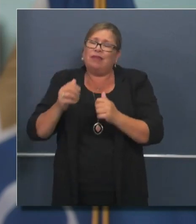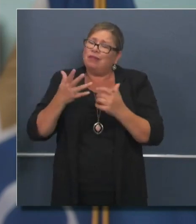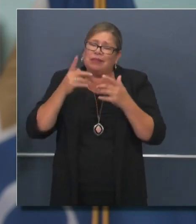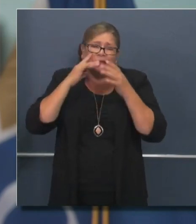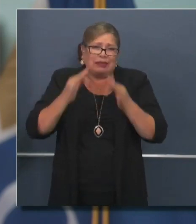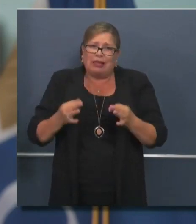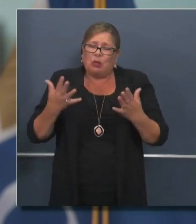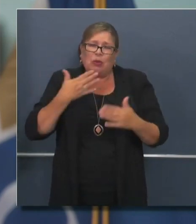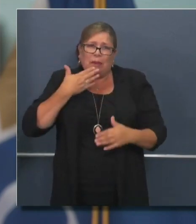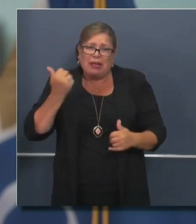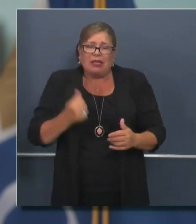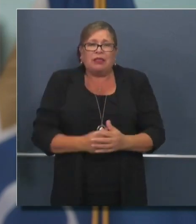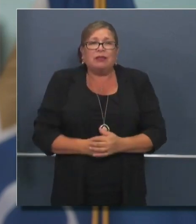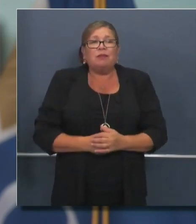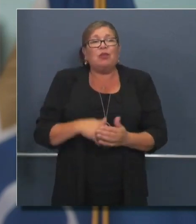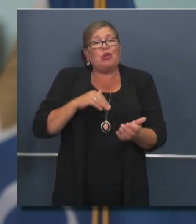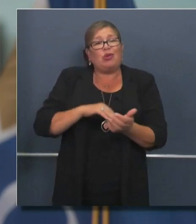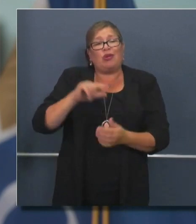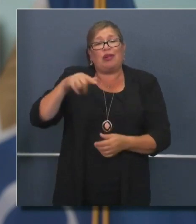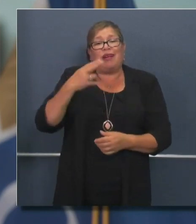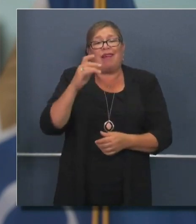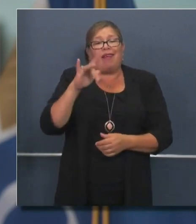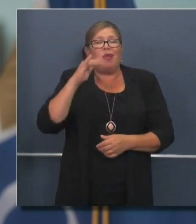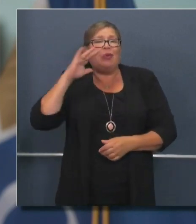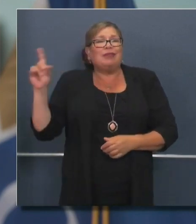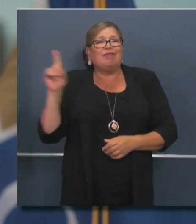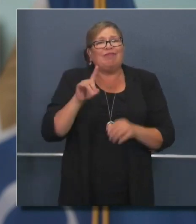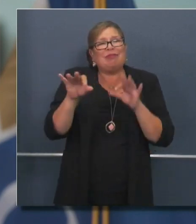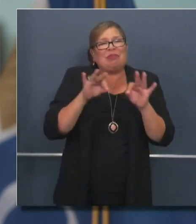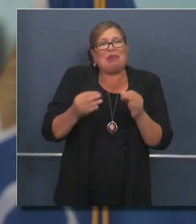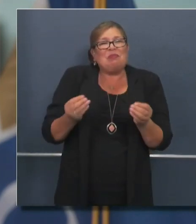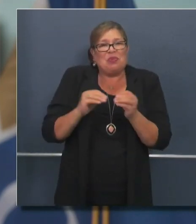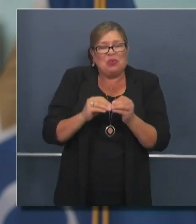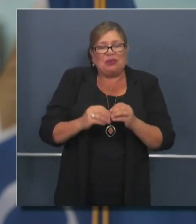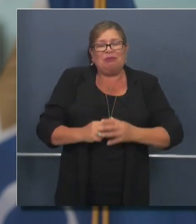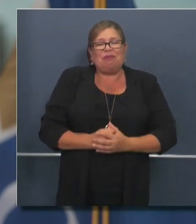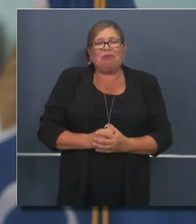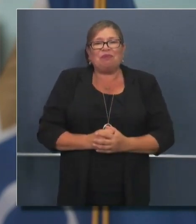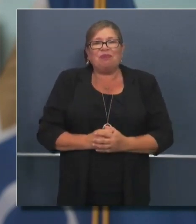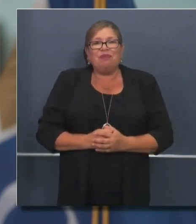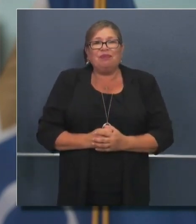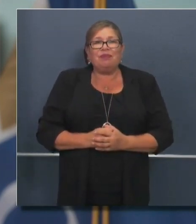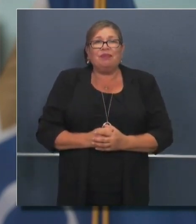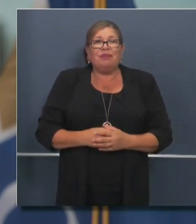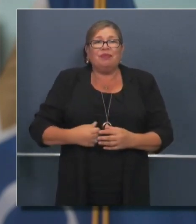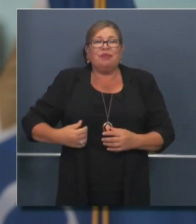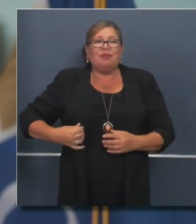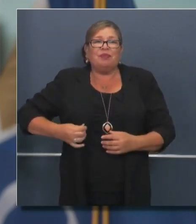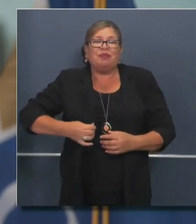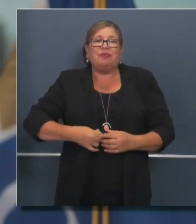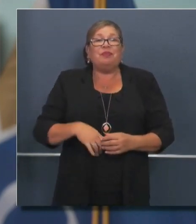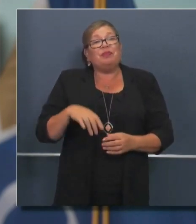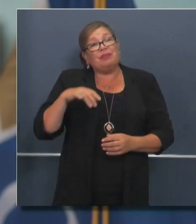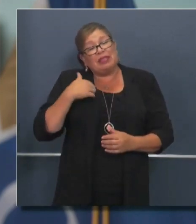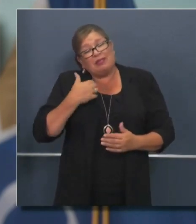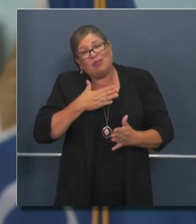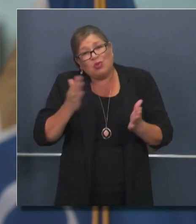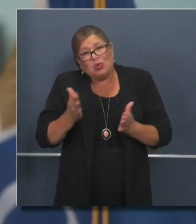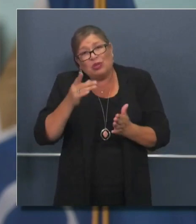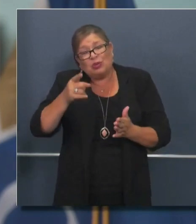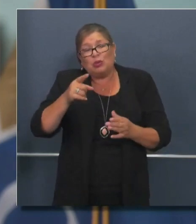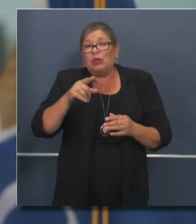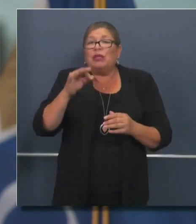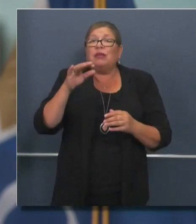that as well here in a moment. But if you wish to tune out or you've already turned off, I would encourage you just to go